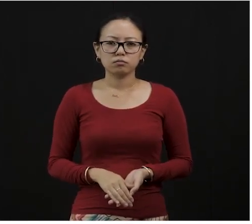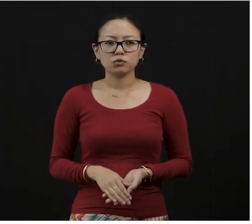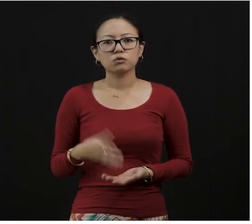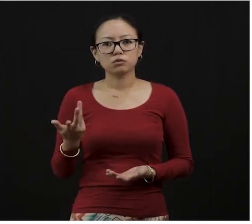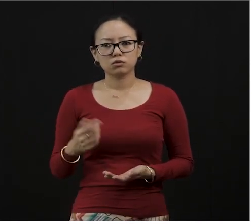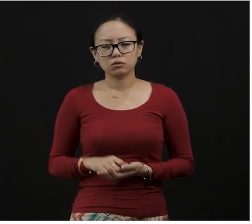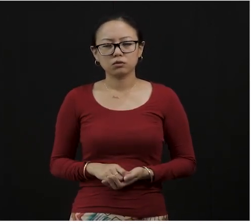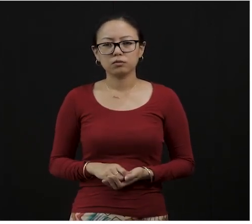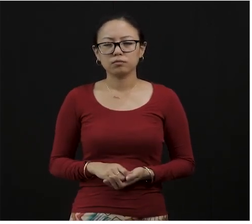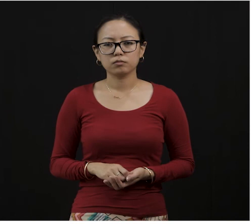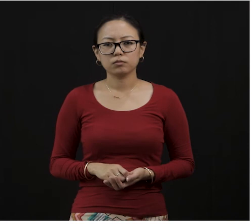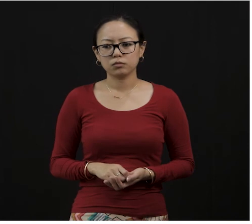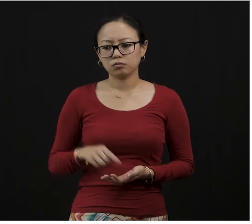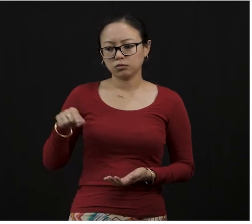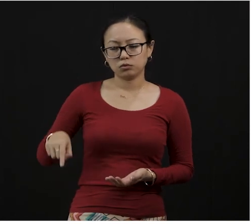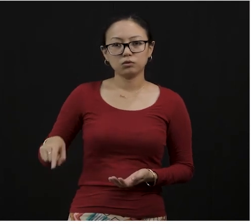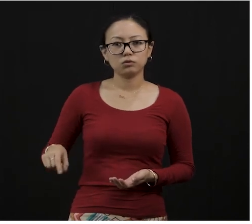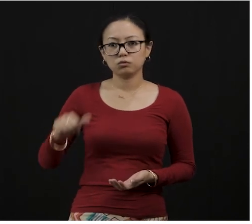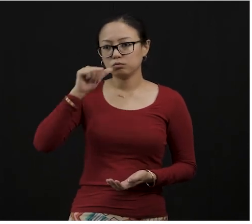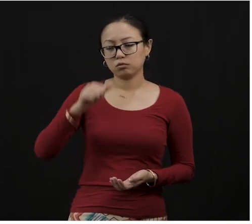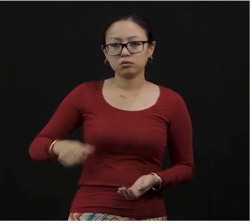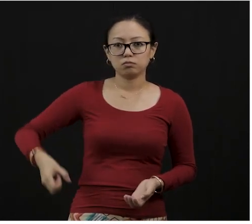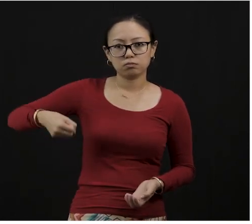will use liter.